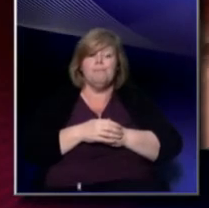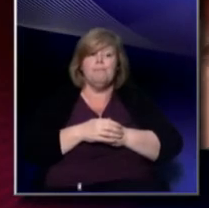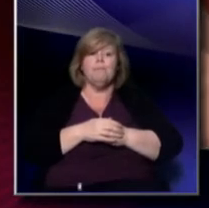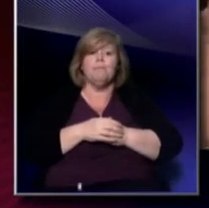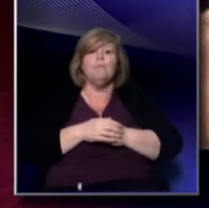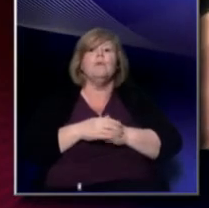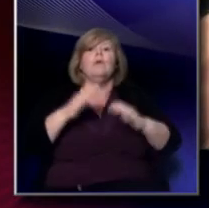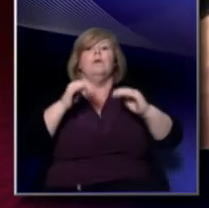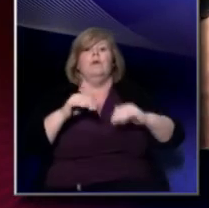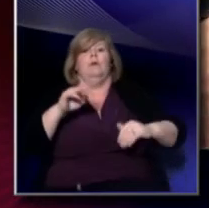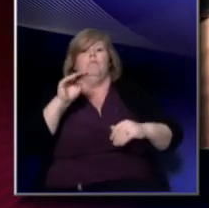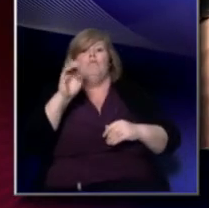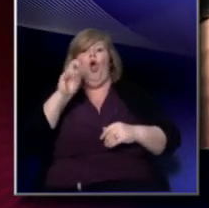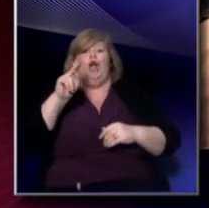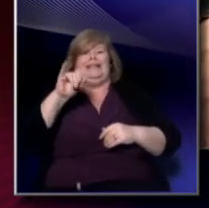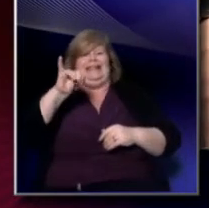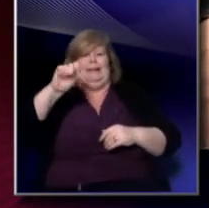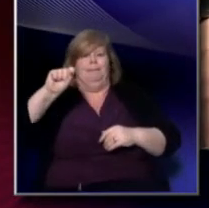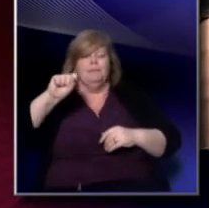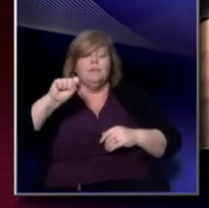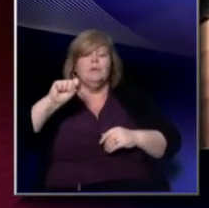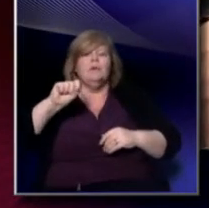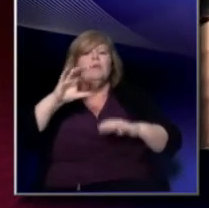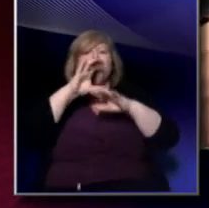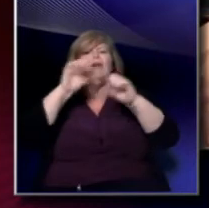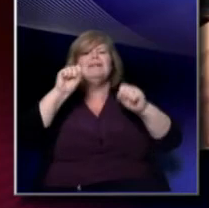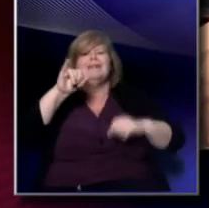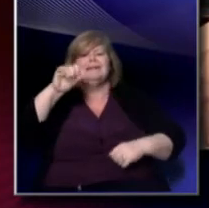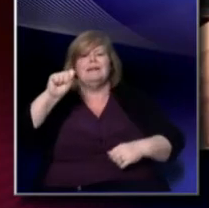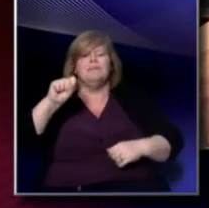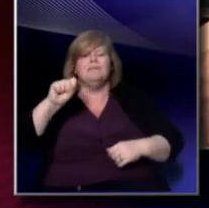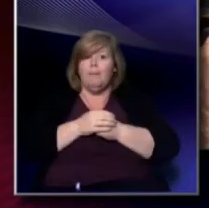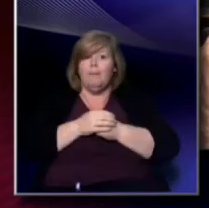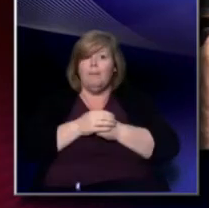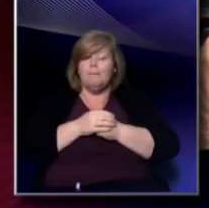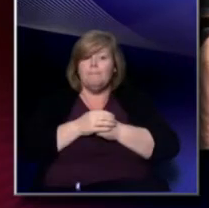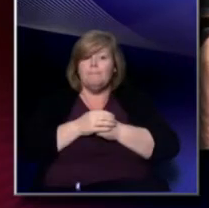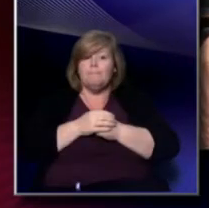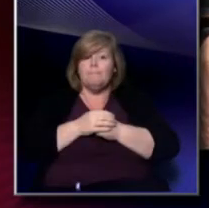This is Mark Sims. Is there any thought of extending these curriculum?